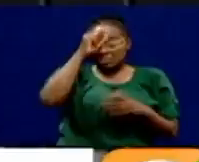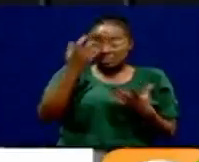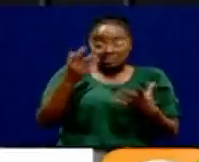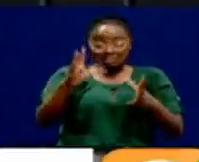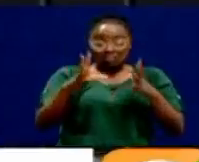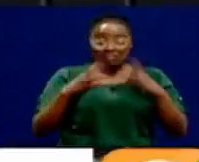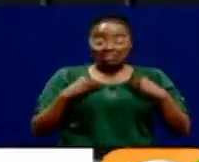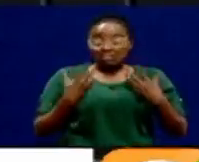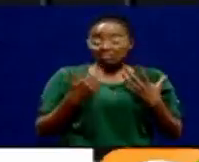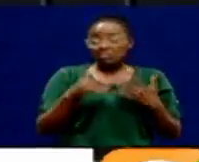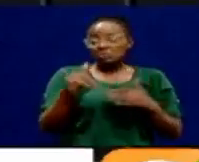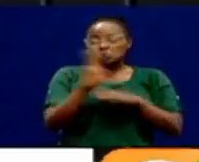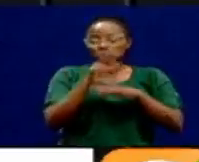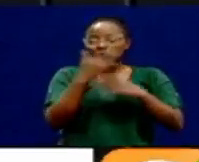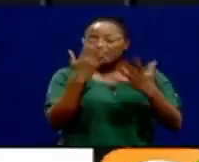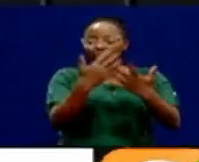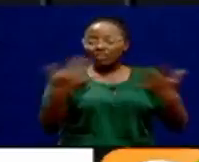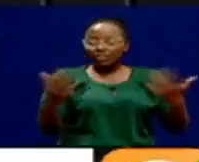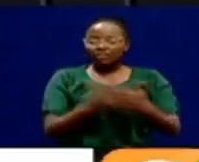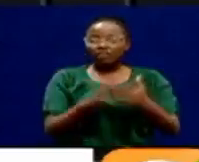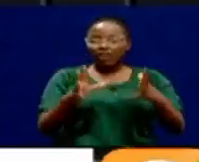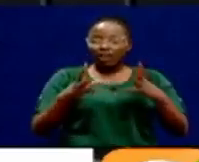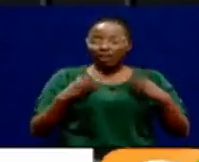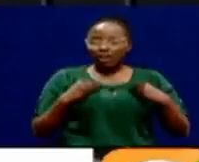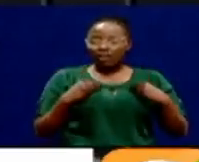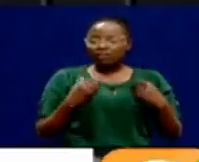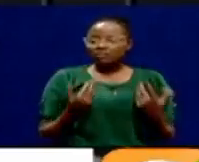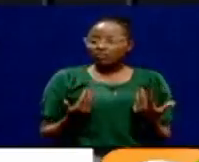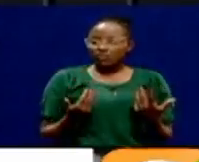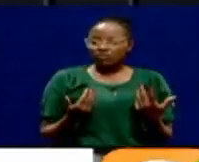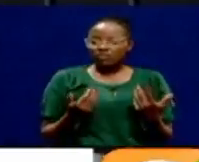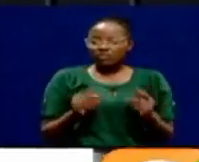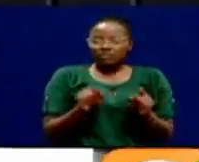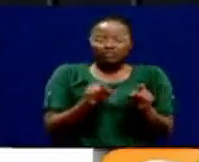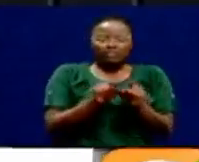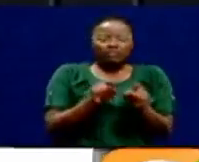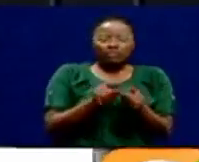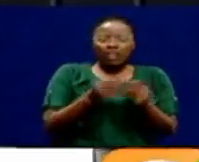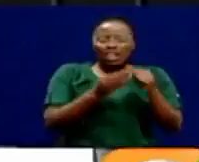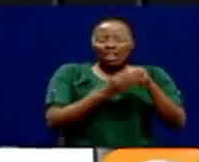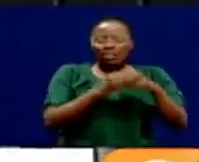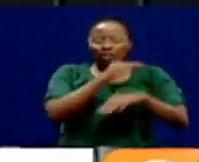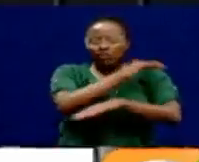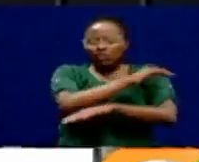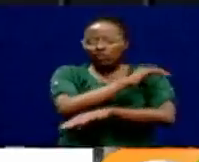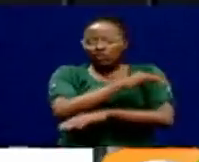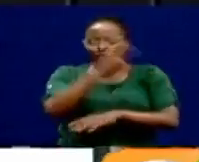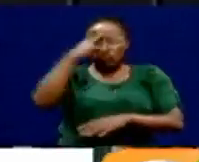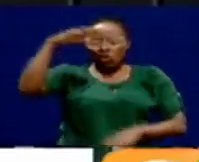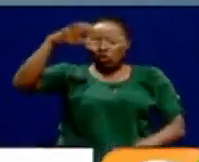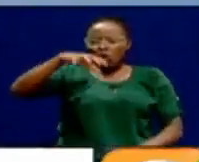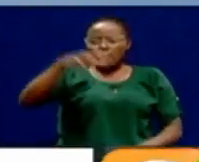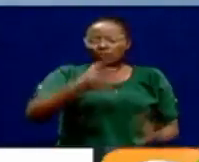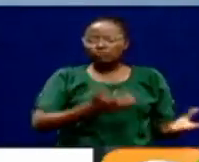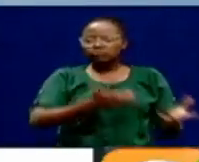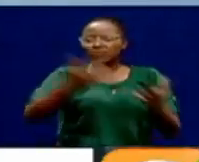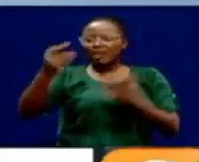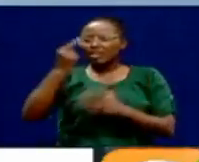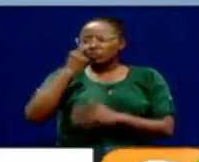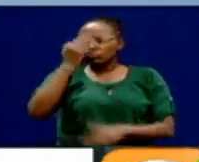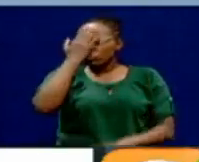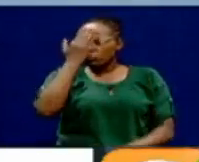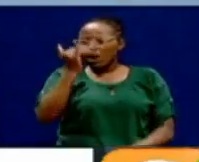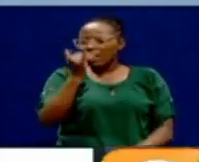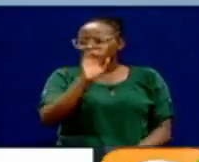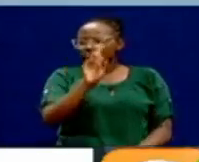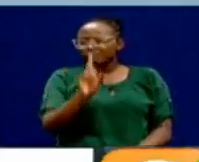to accept rubbish, have come to accept having to queue at 9 in the evening for a matatu to take us home. Why